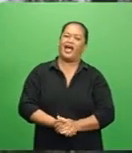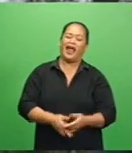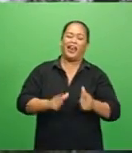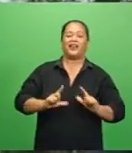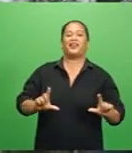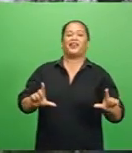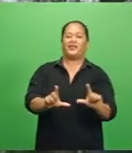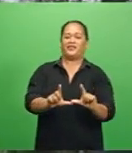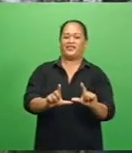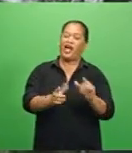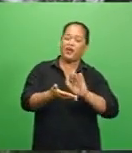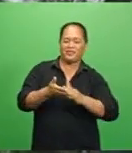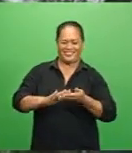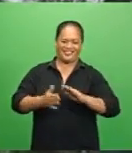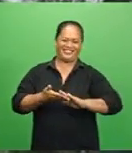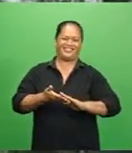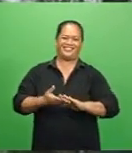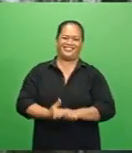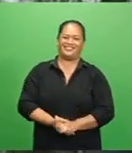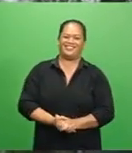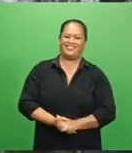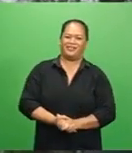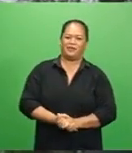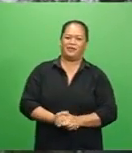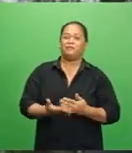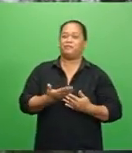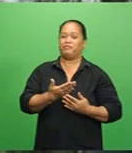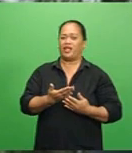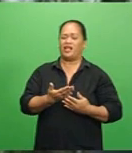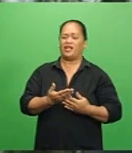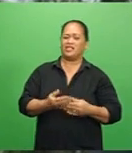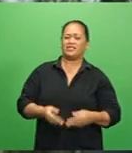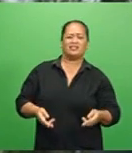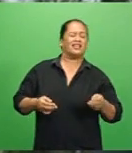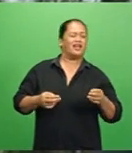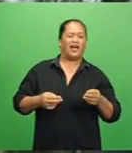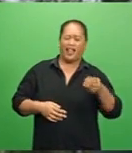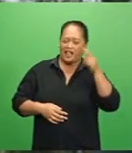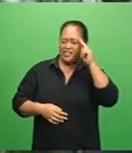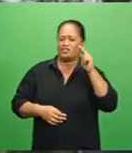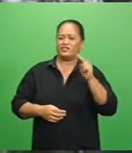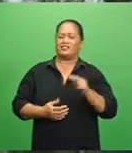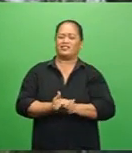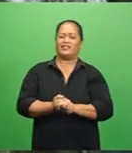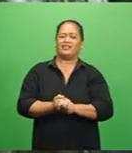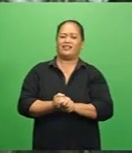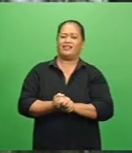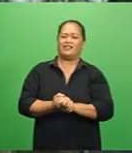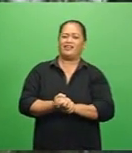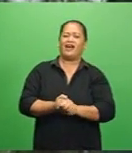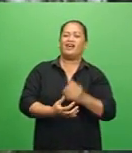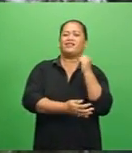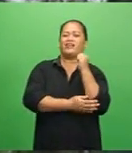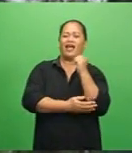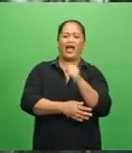communities. The quantity that we've got this year has been actually quite good. We've never seen numbers like this for women's cricket ever in